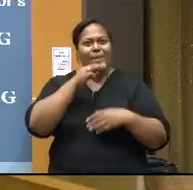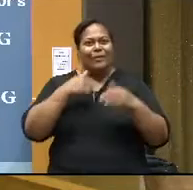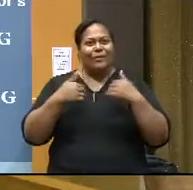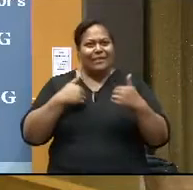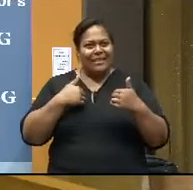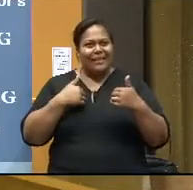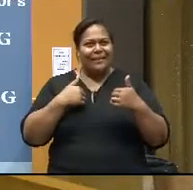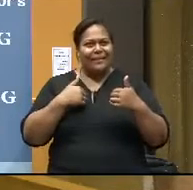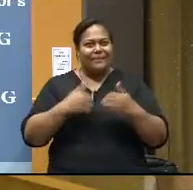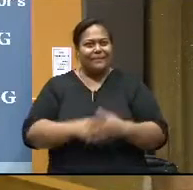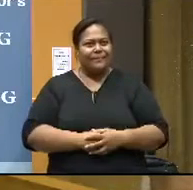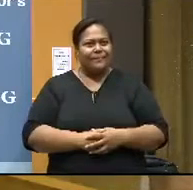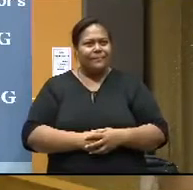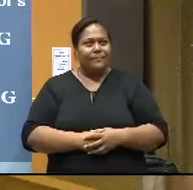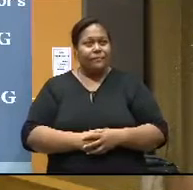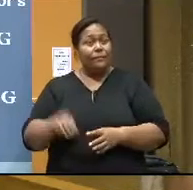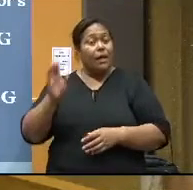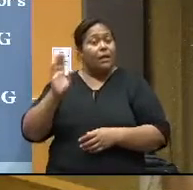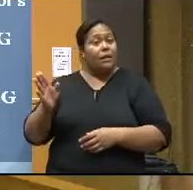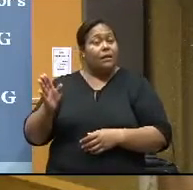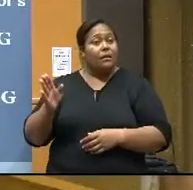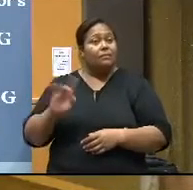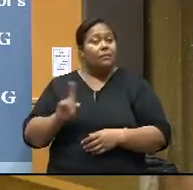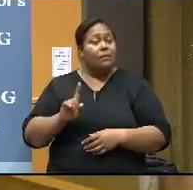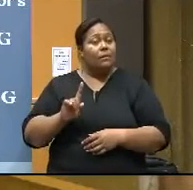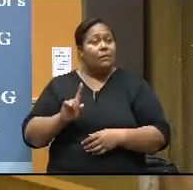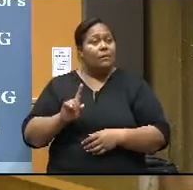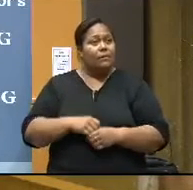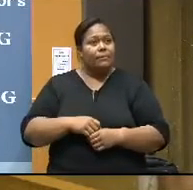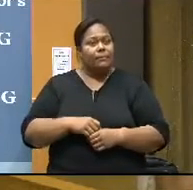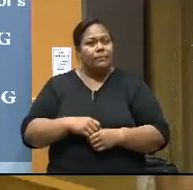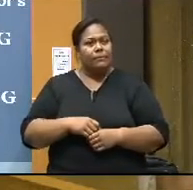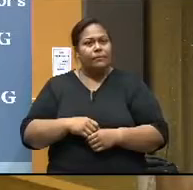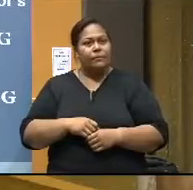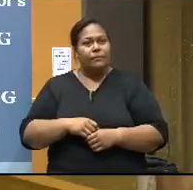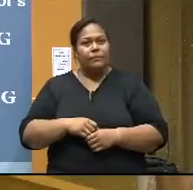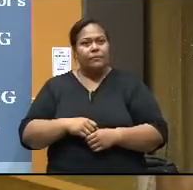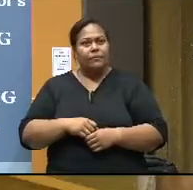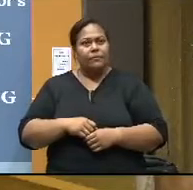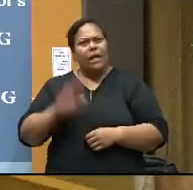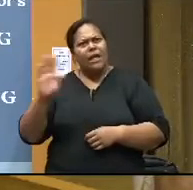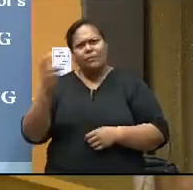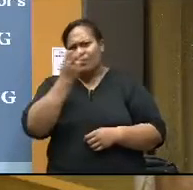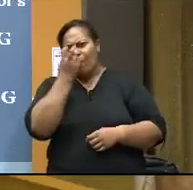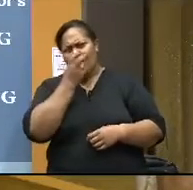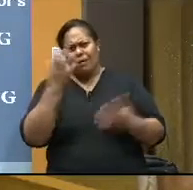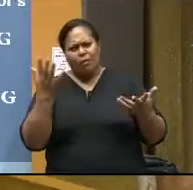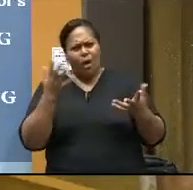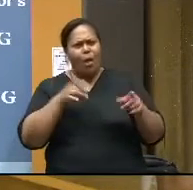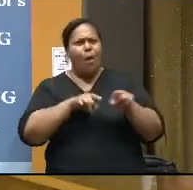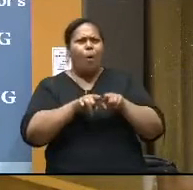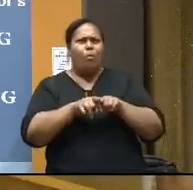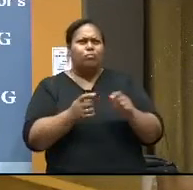the person we brought here because he was the one who oversaw the most dramatic